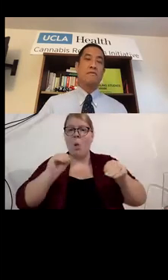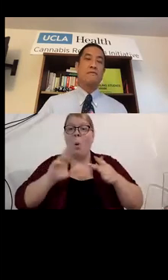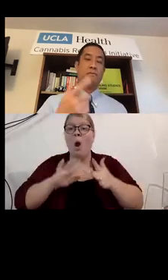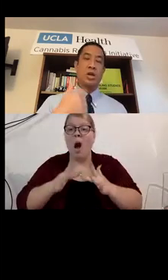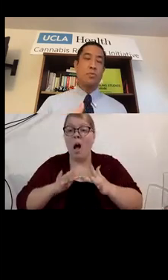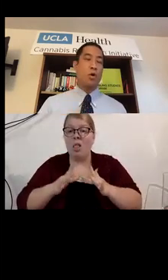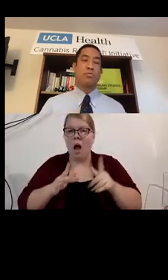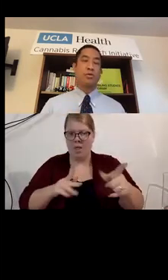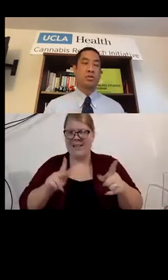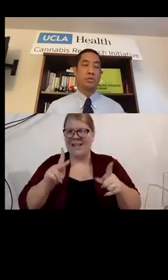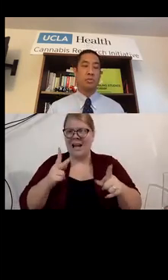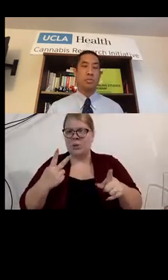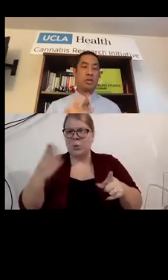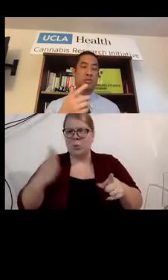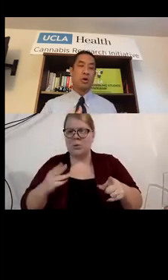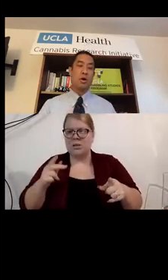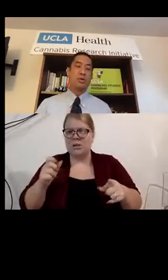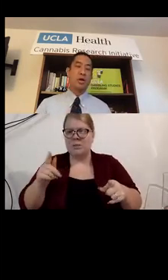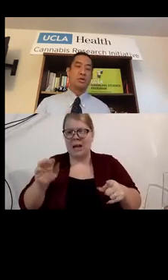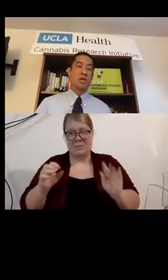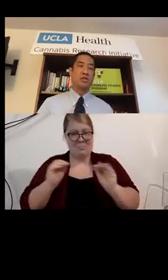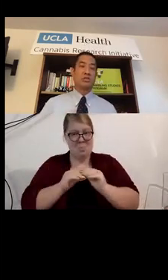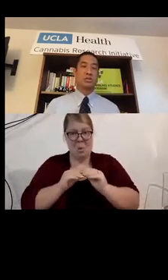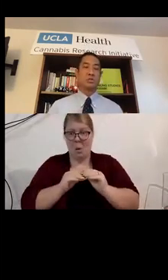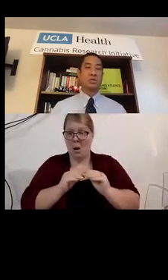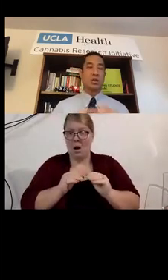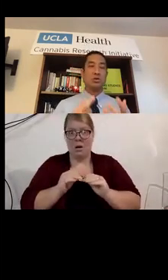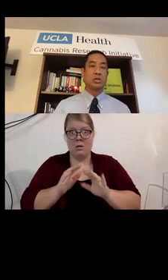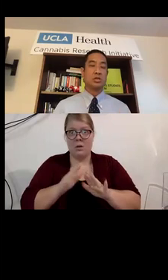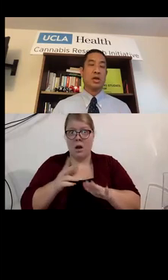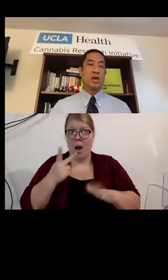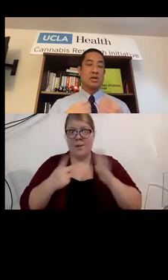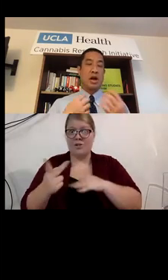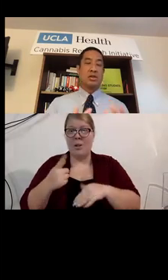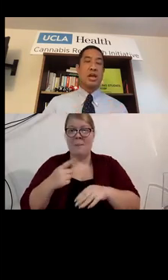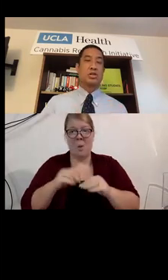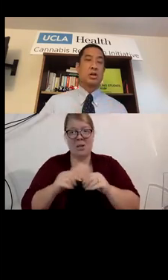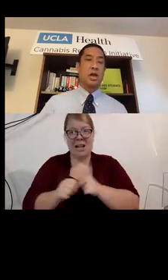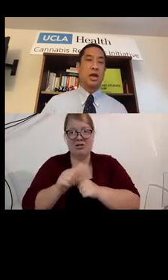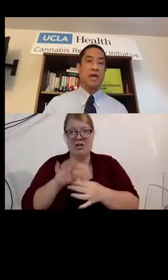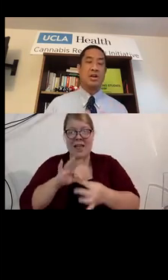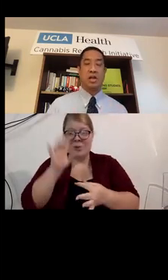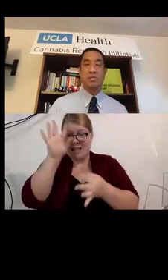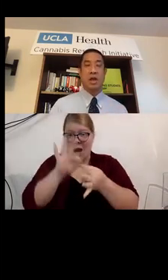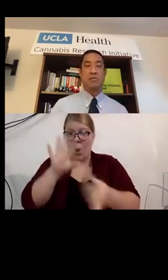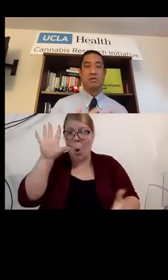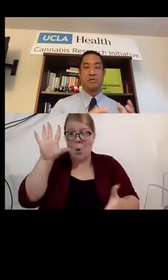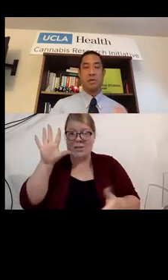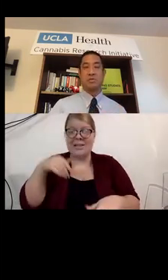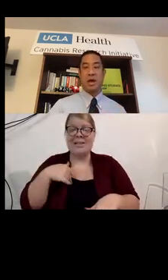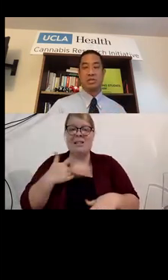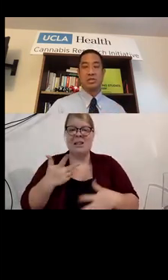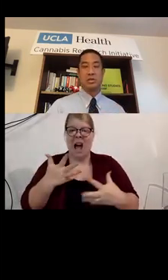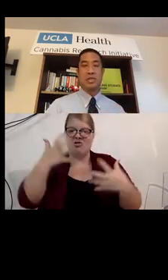much more unpredictable, much more potentially dangerous in terms of psychosis, intoxication and agitated behaviors